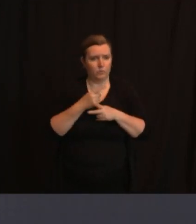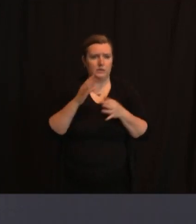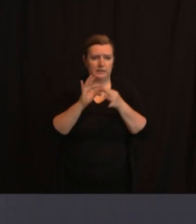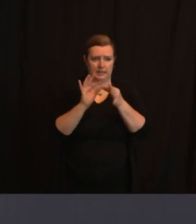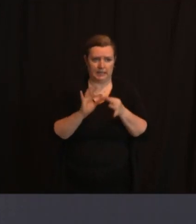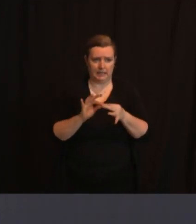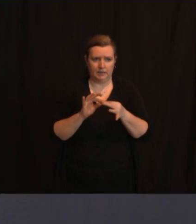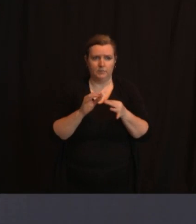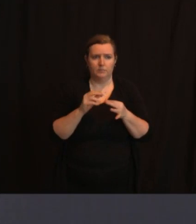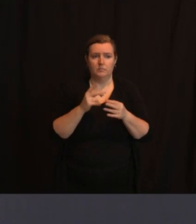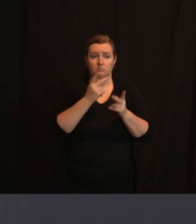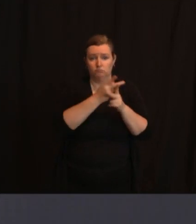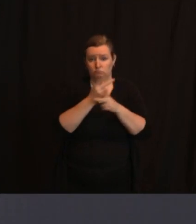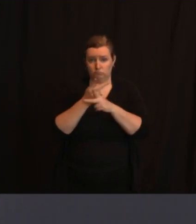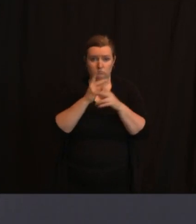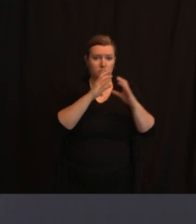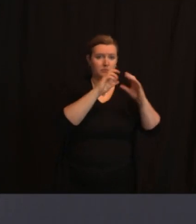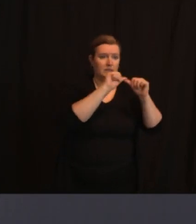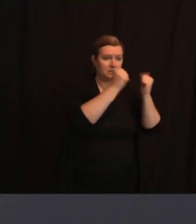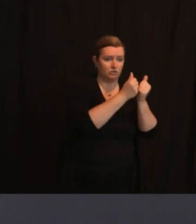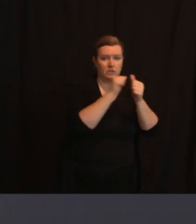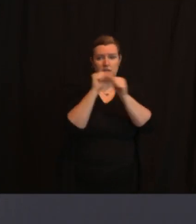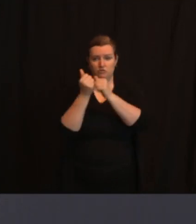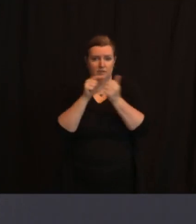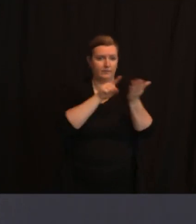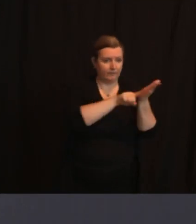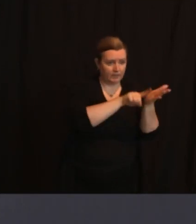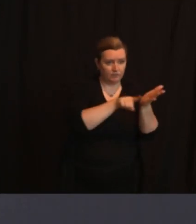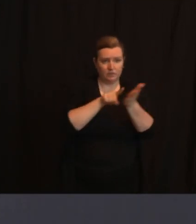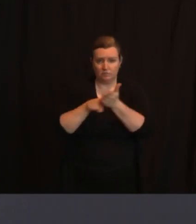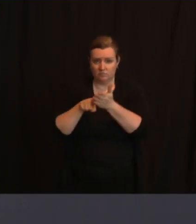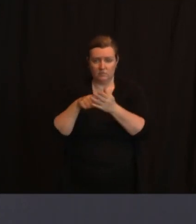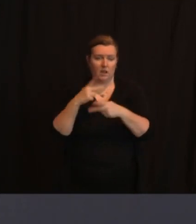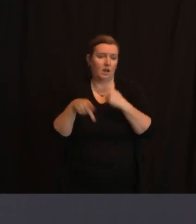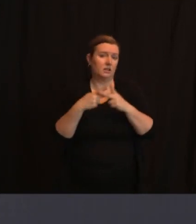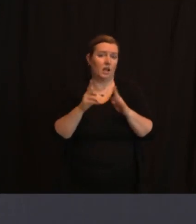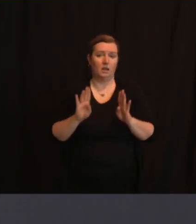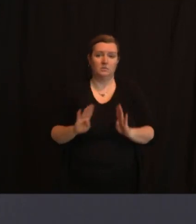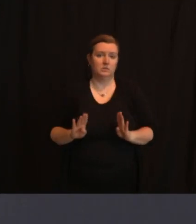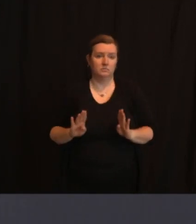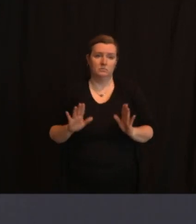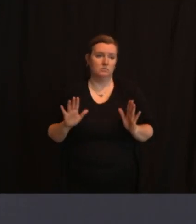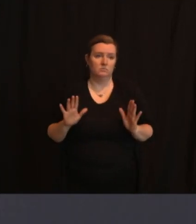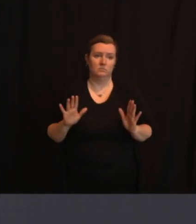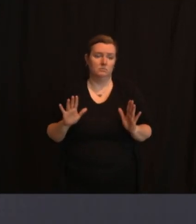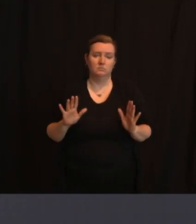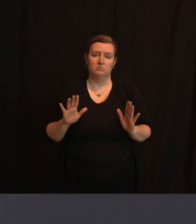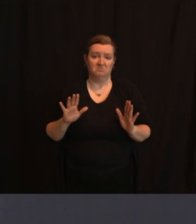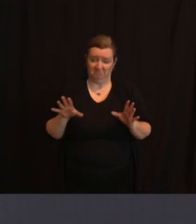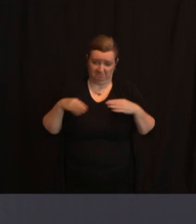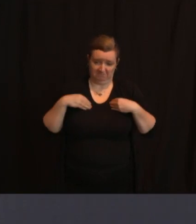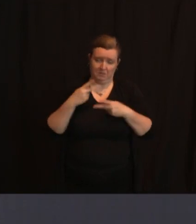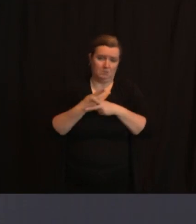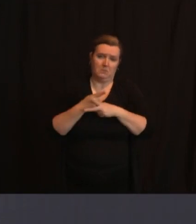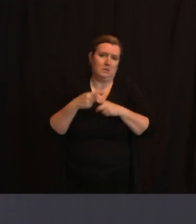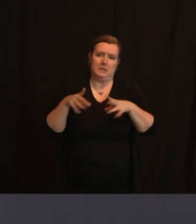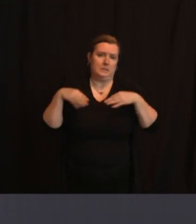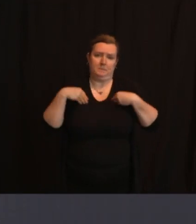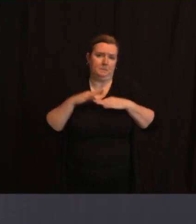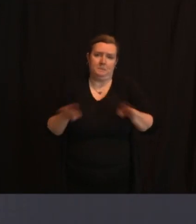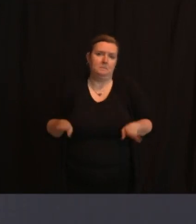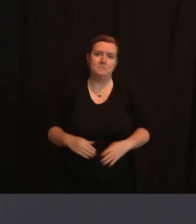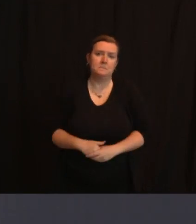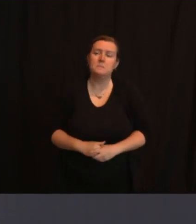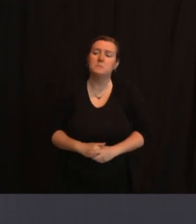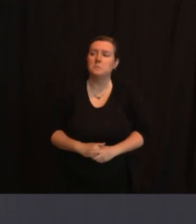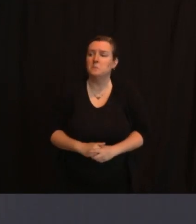investigate this type of conduct, but I have zero tolerance for it. And if there's something for us to look at, and if something's